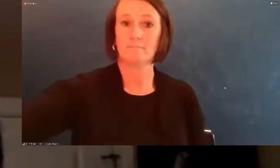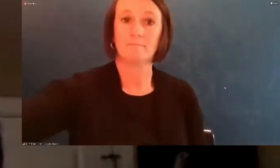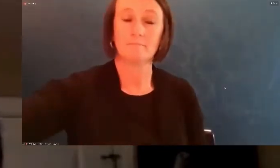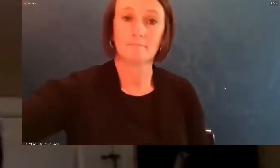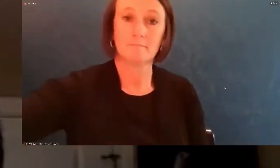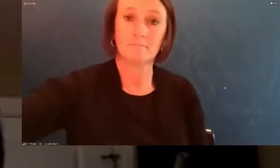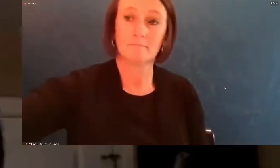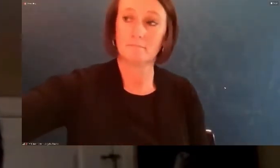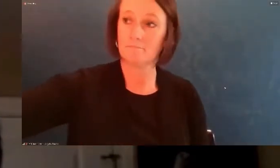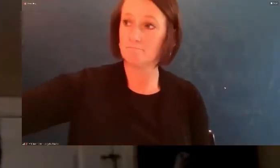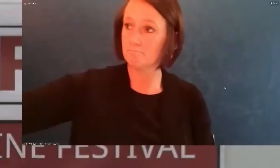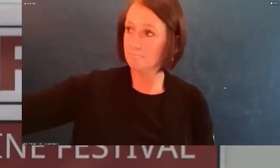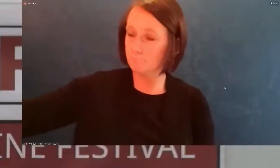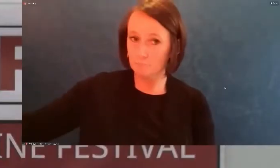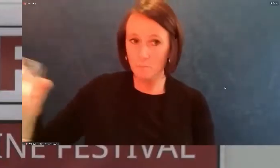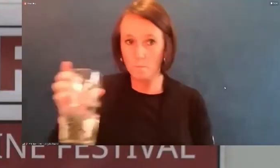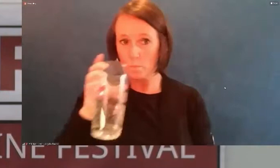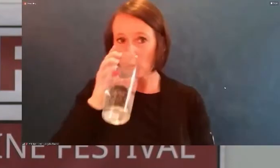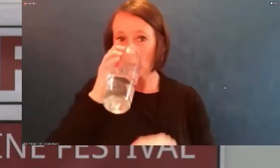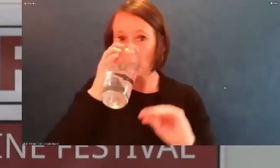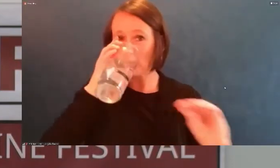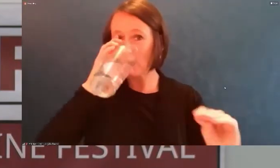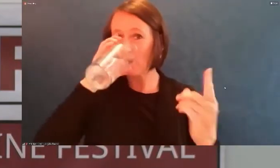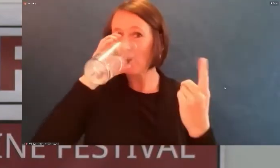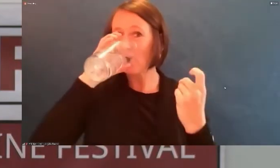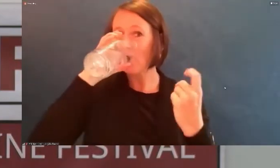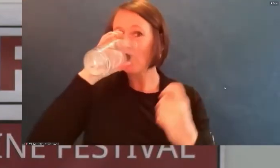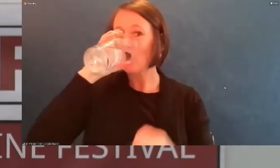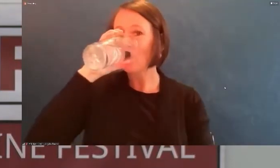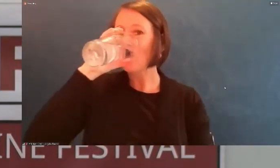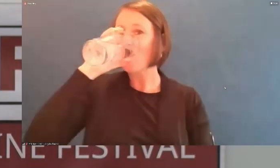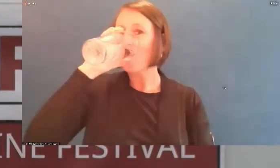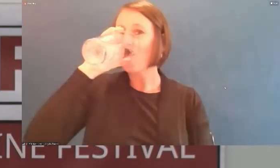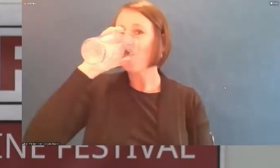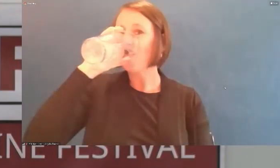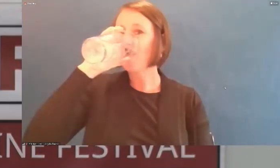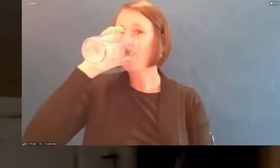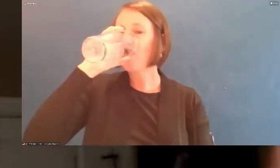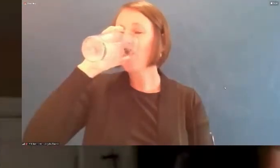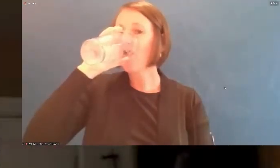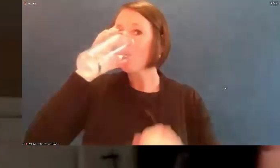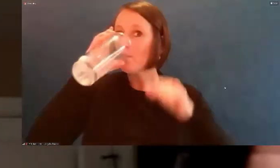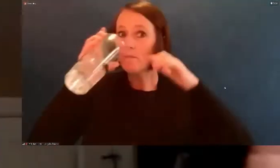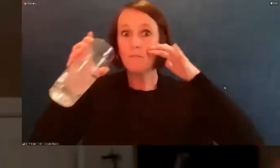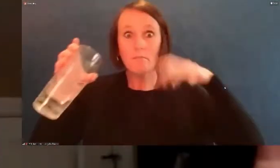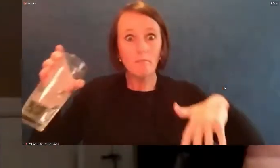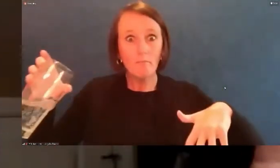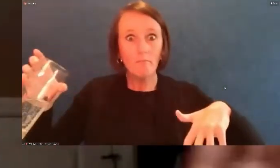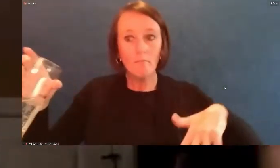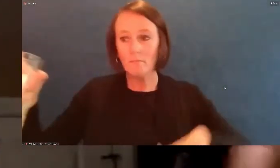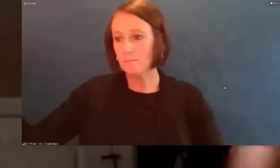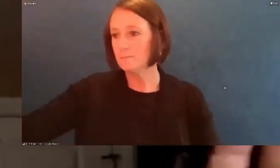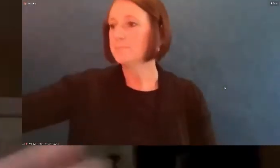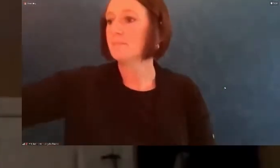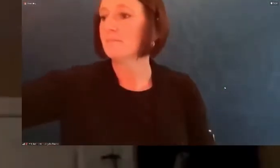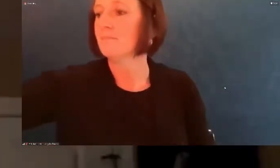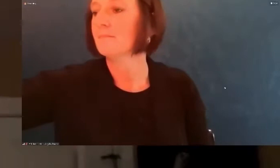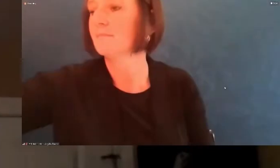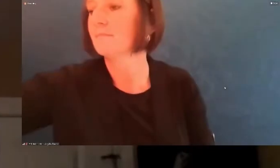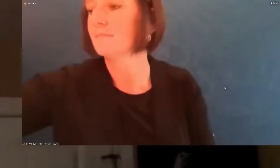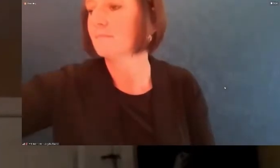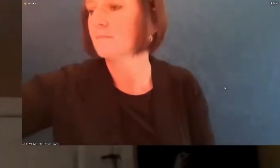I'd love to. So far, we have no questions. They're stunned. They're stunned into submission. I love it. This is